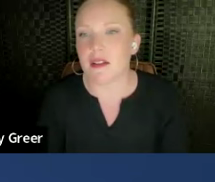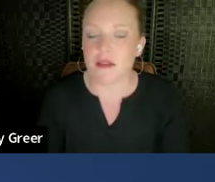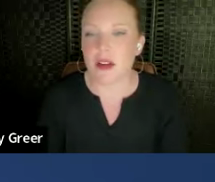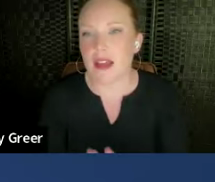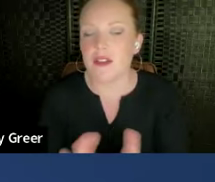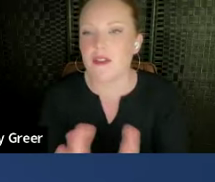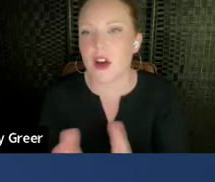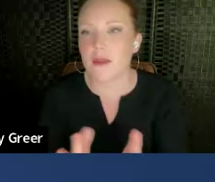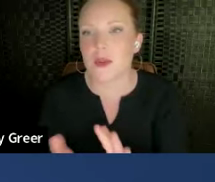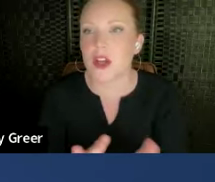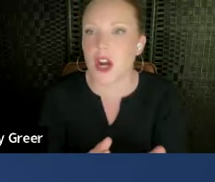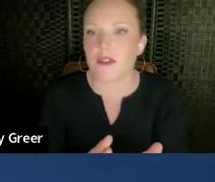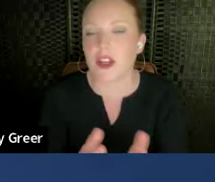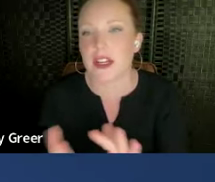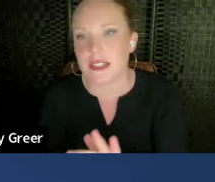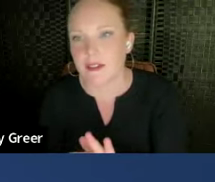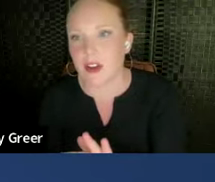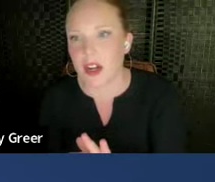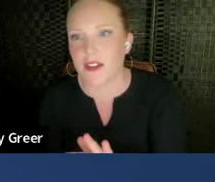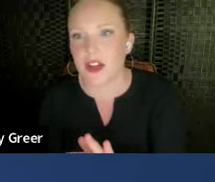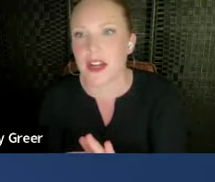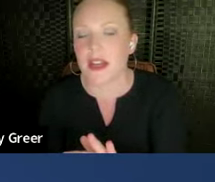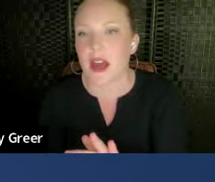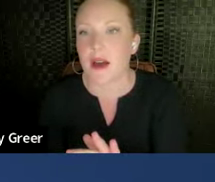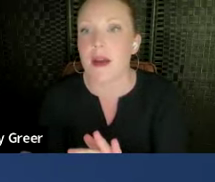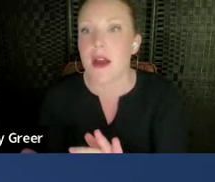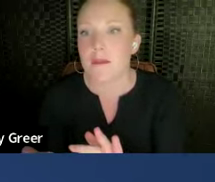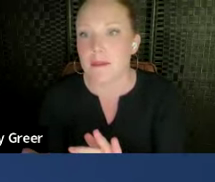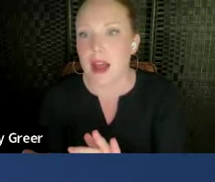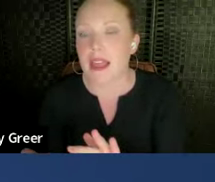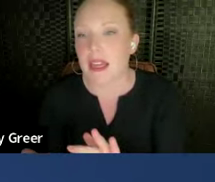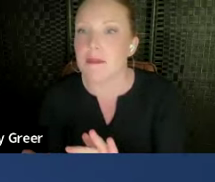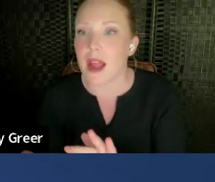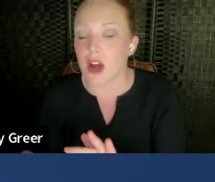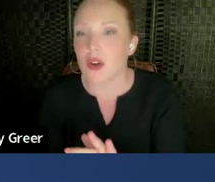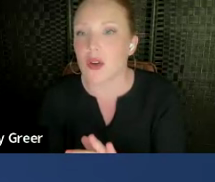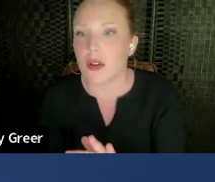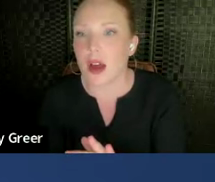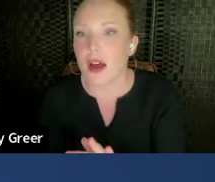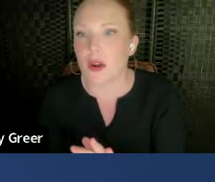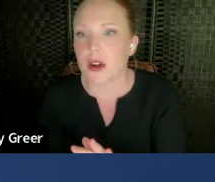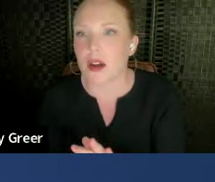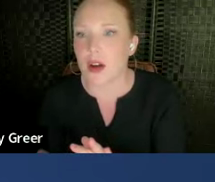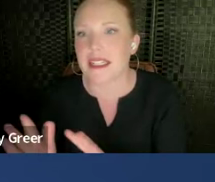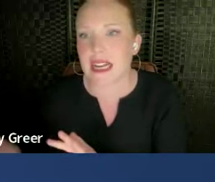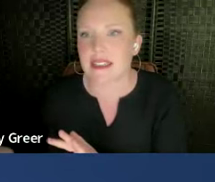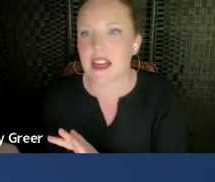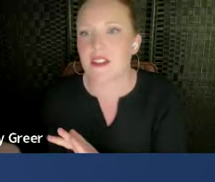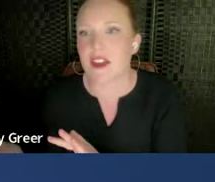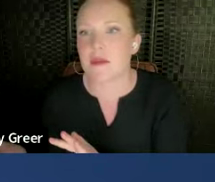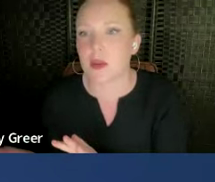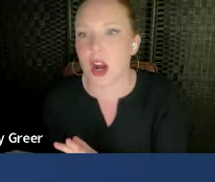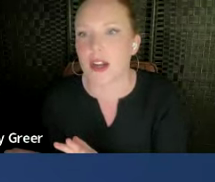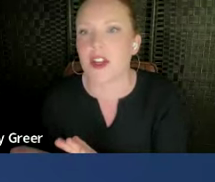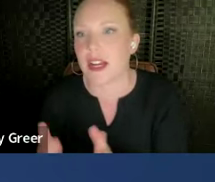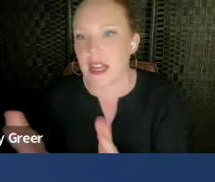I kind of fall between hard of hearing, deaf, hard of hearing. My aunt and my uncle were on my dad's